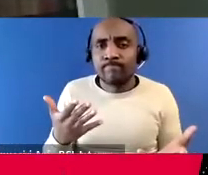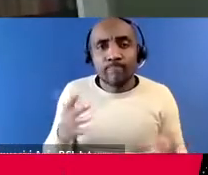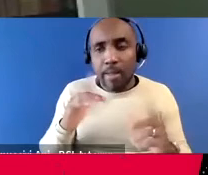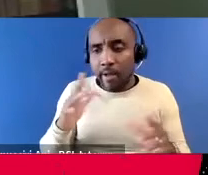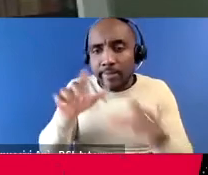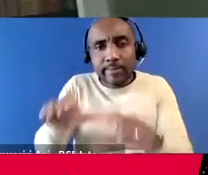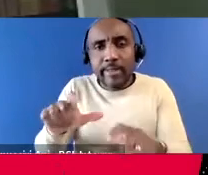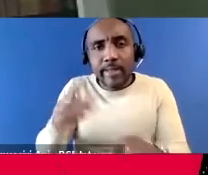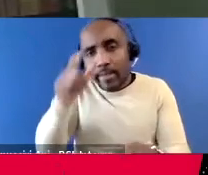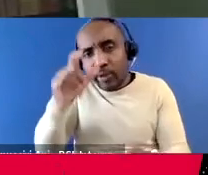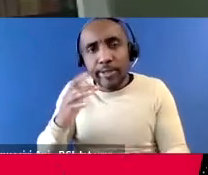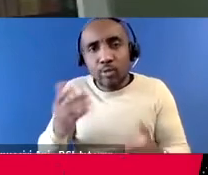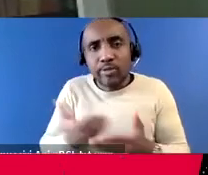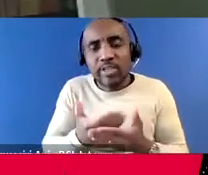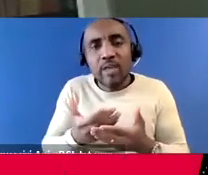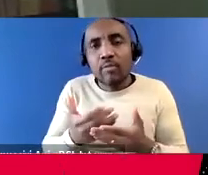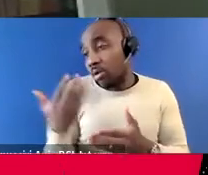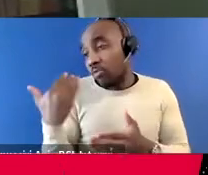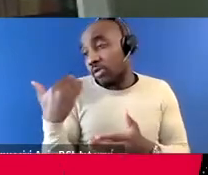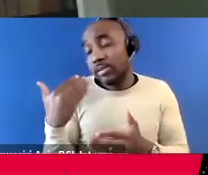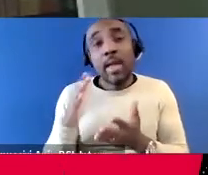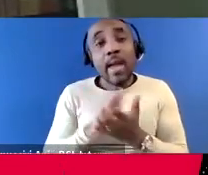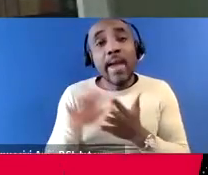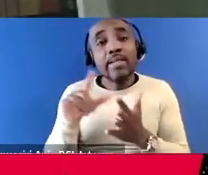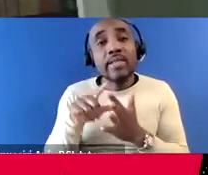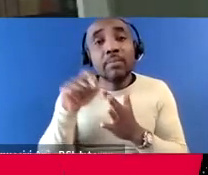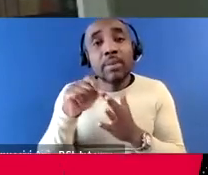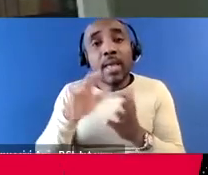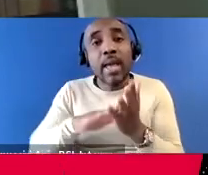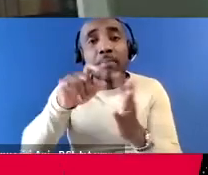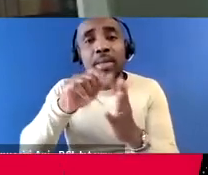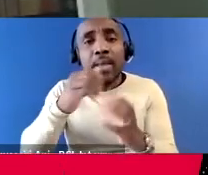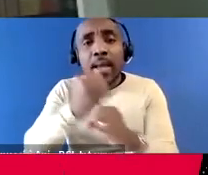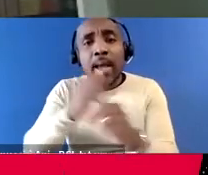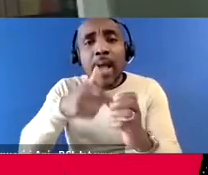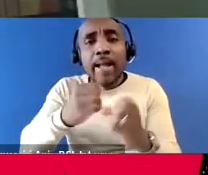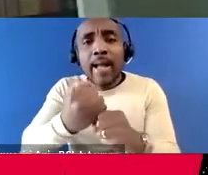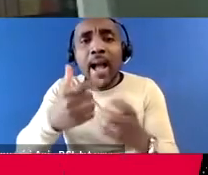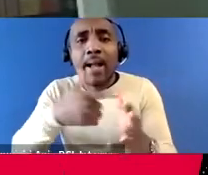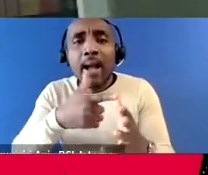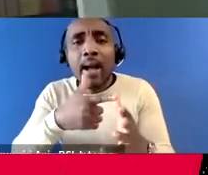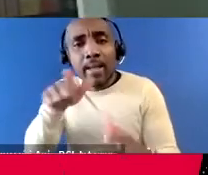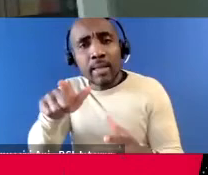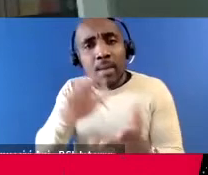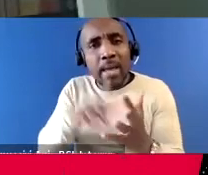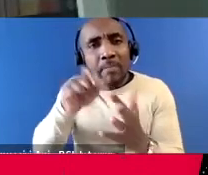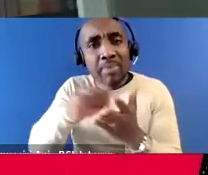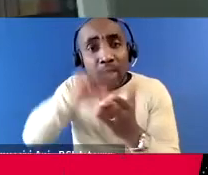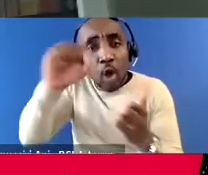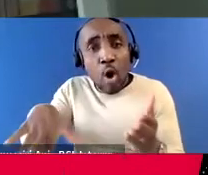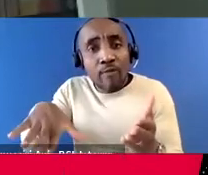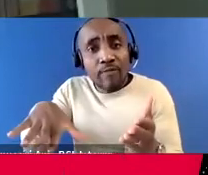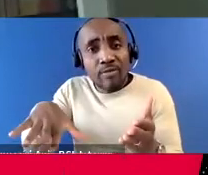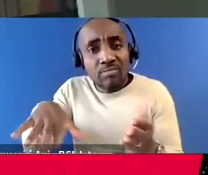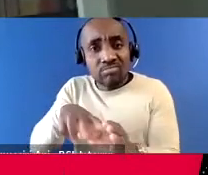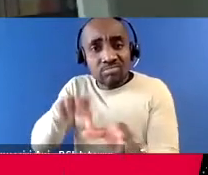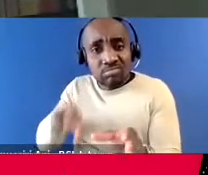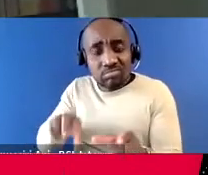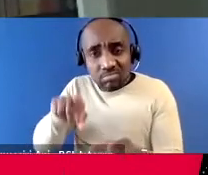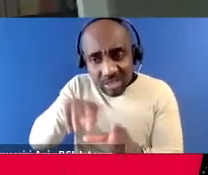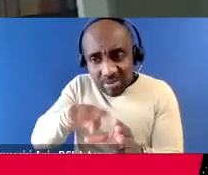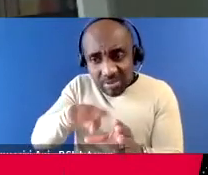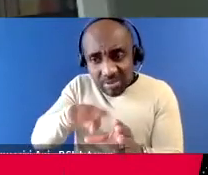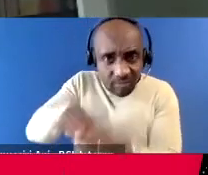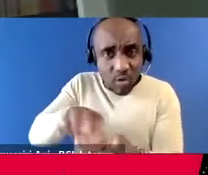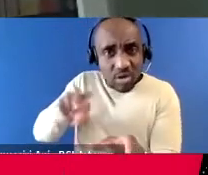saw the prominent HDP MP Gaga Lolo, who was stripped of his MP status for criticizing the government's